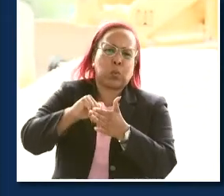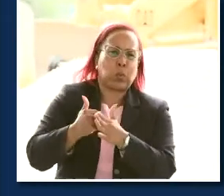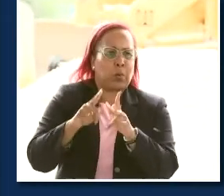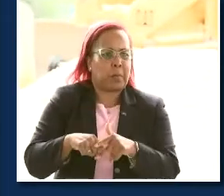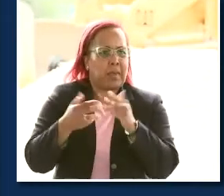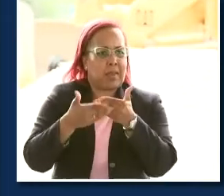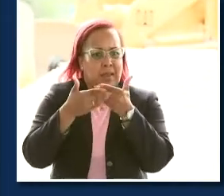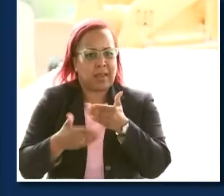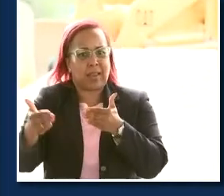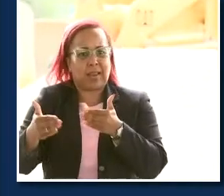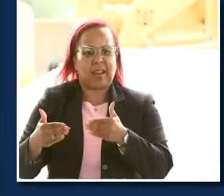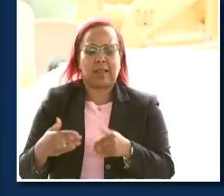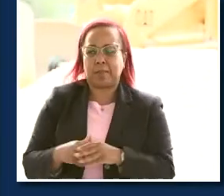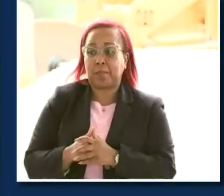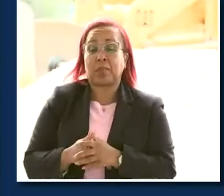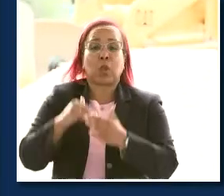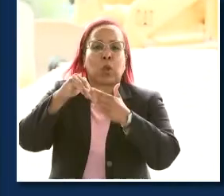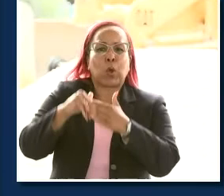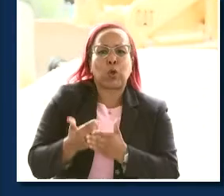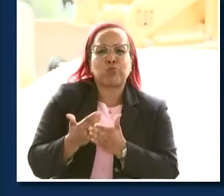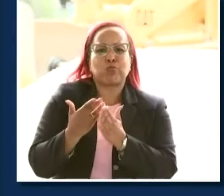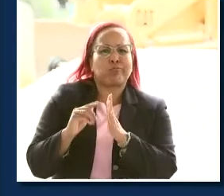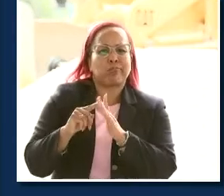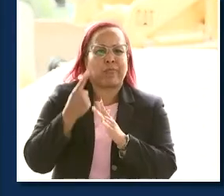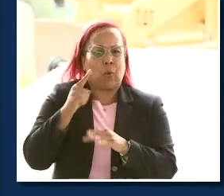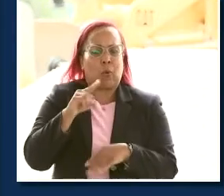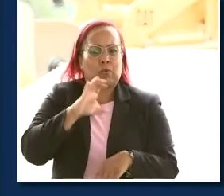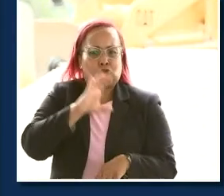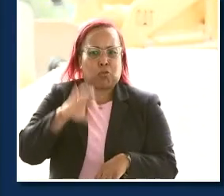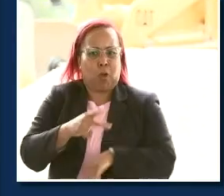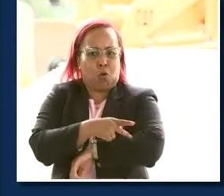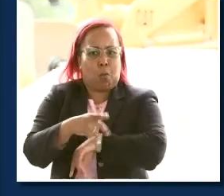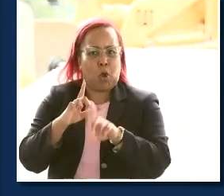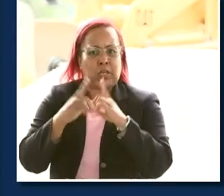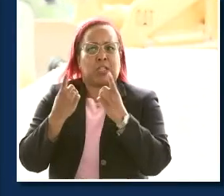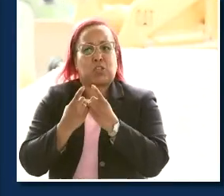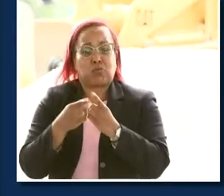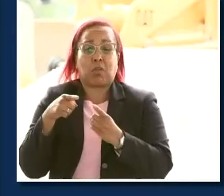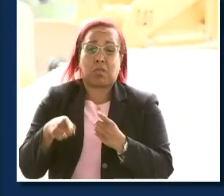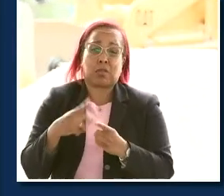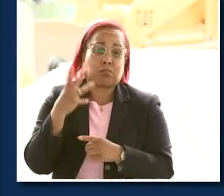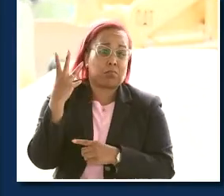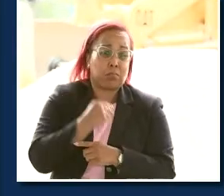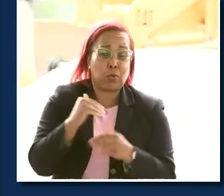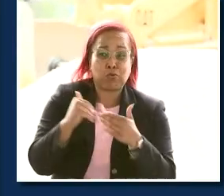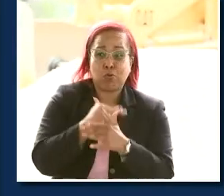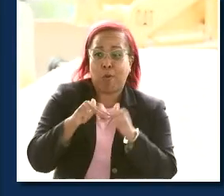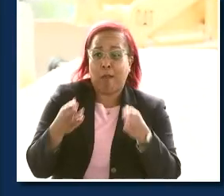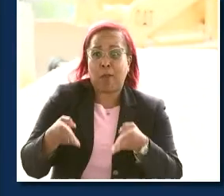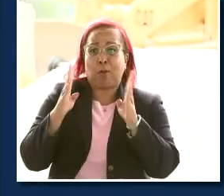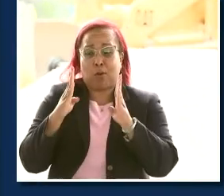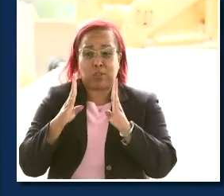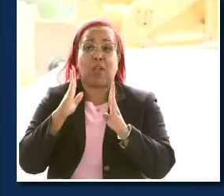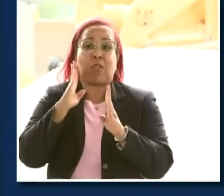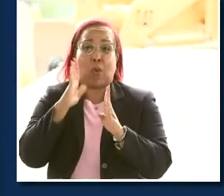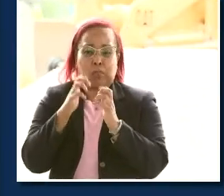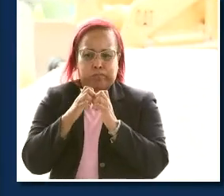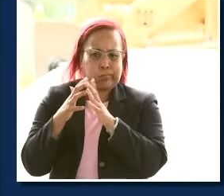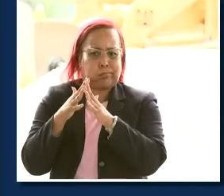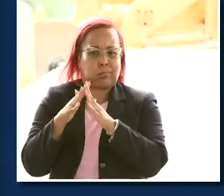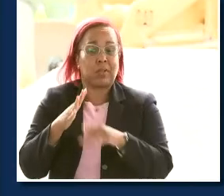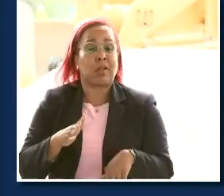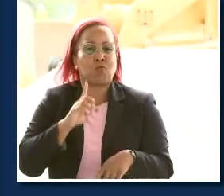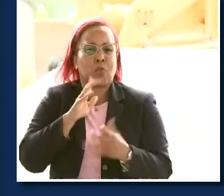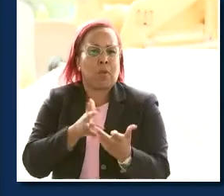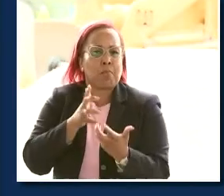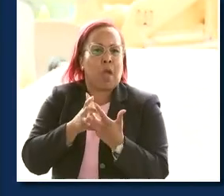beginning, echoing that again, a new chapter of the Chicago Park District. This spectacular new headquarters that's going to be going up here matches